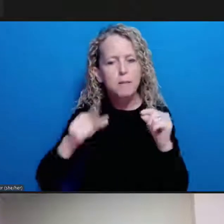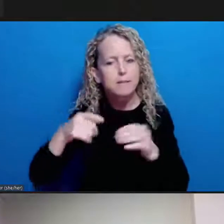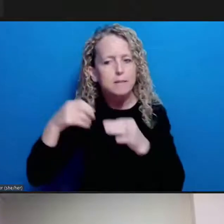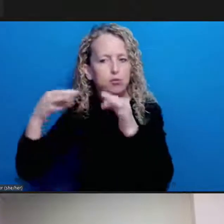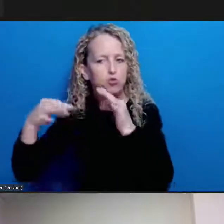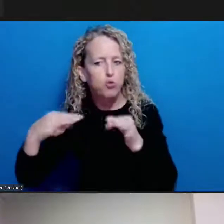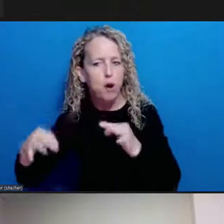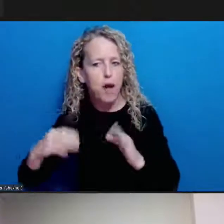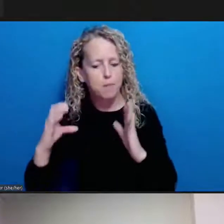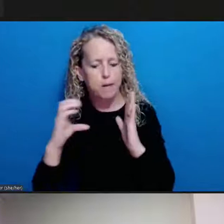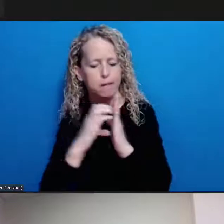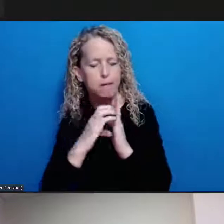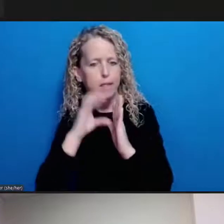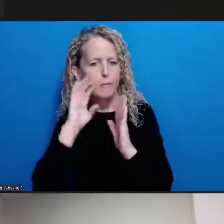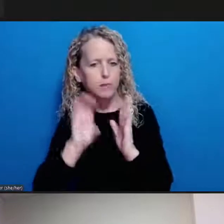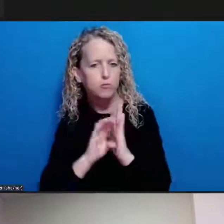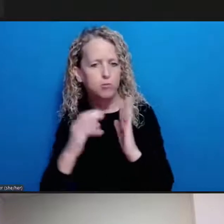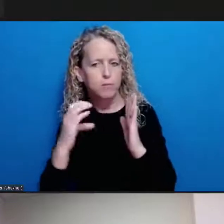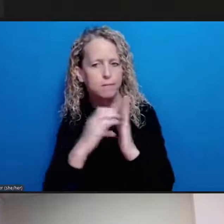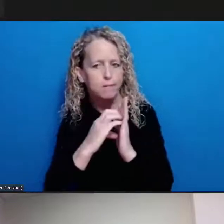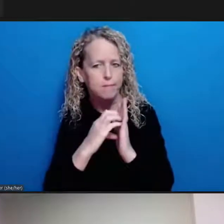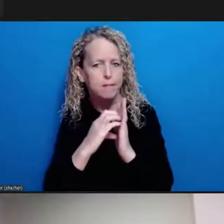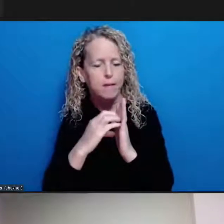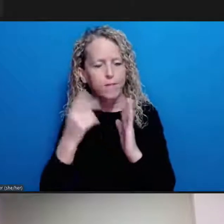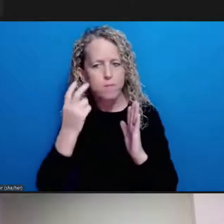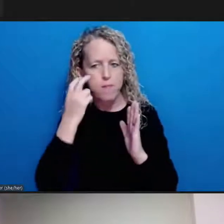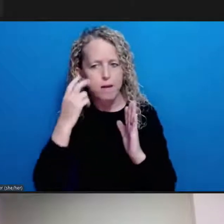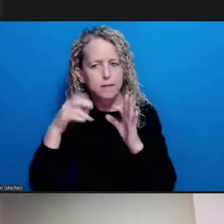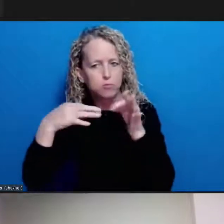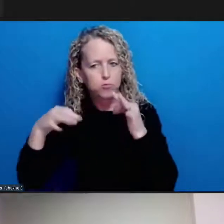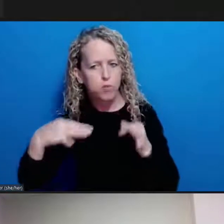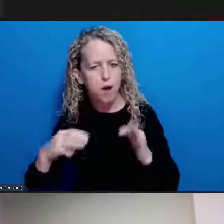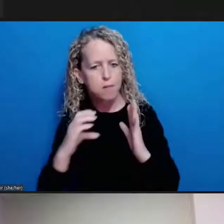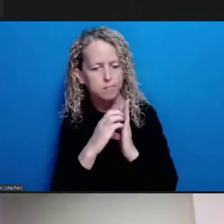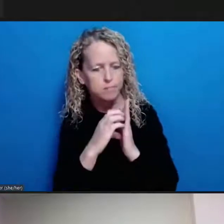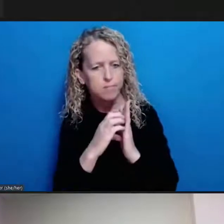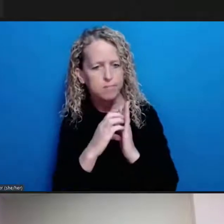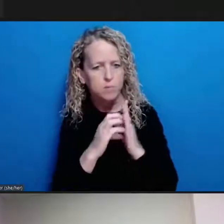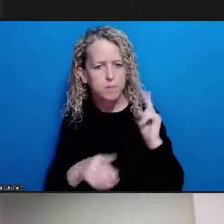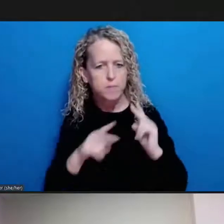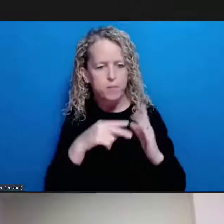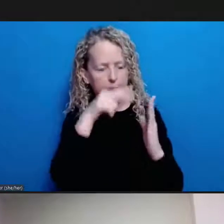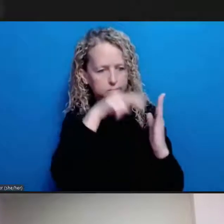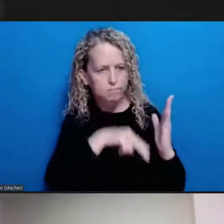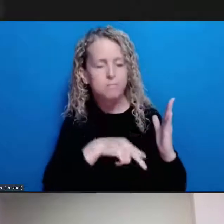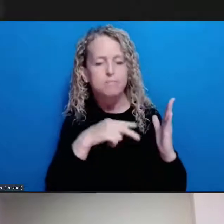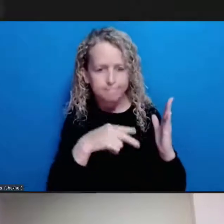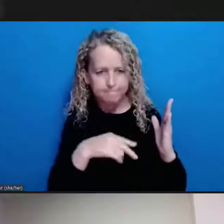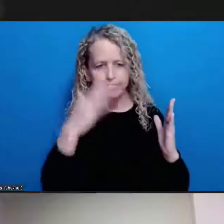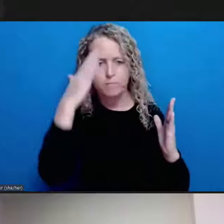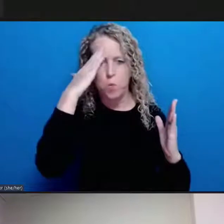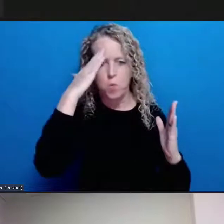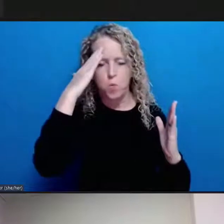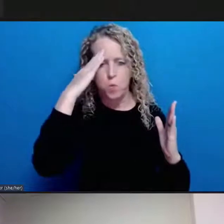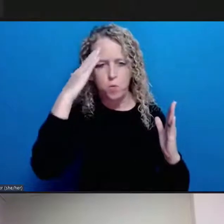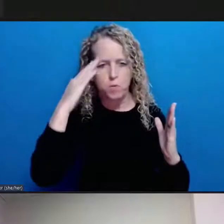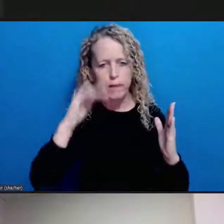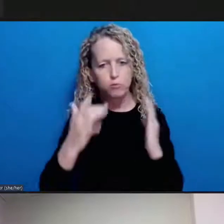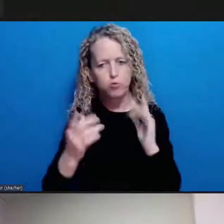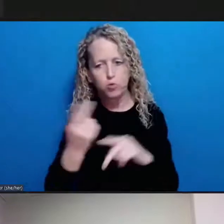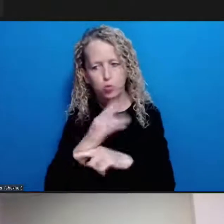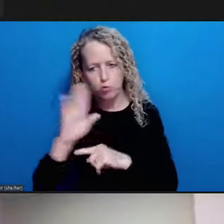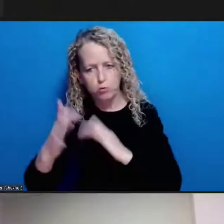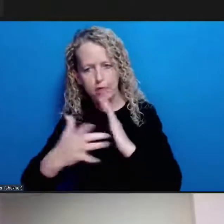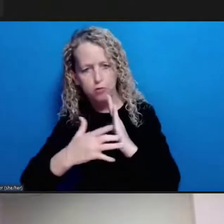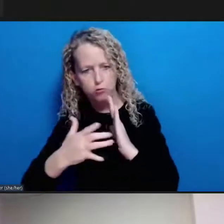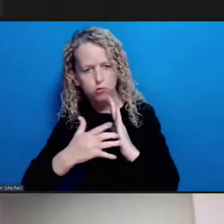what's in the image. You need to describe what's there so that people can utilize the technology to actually read this if they have a